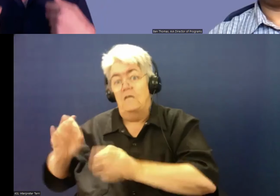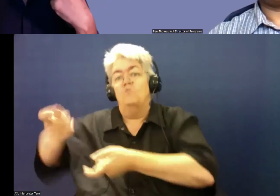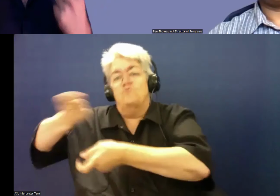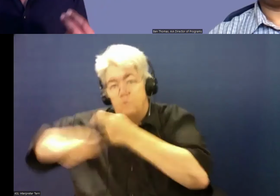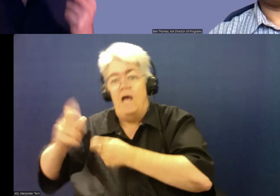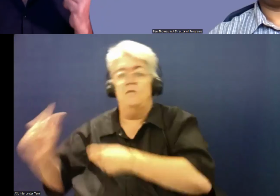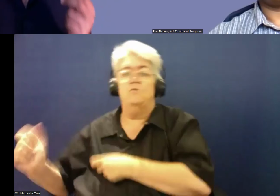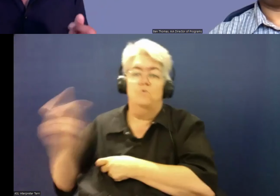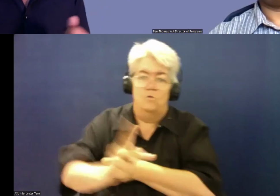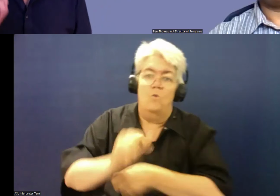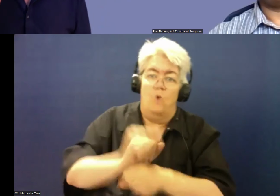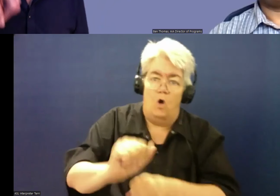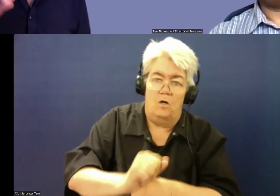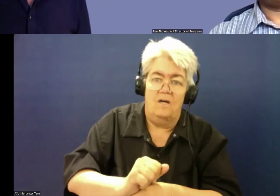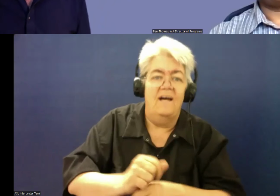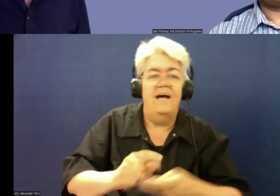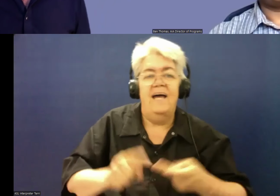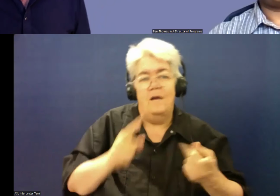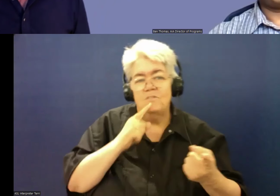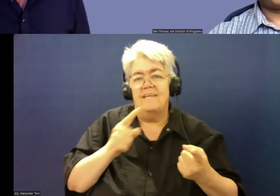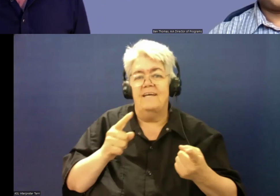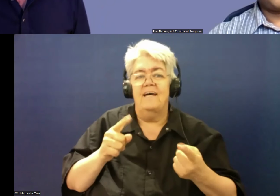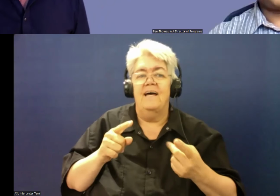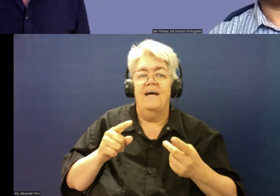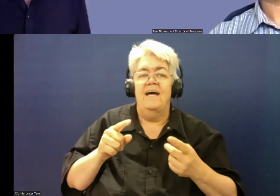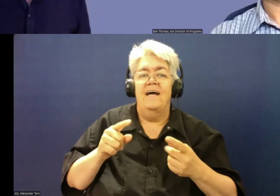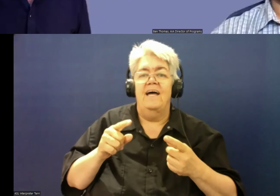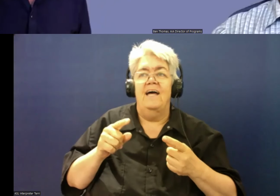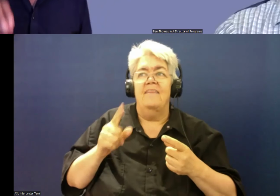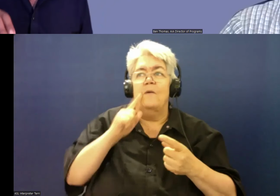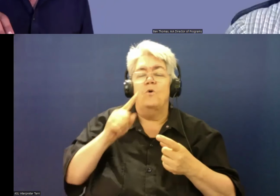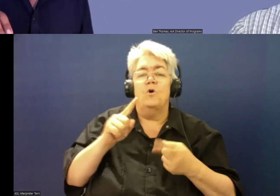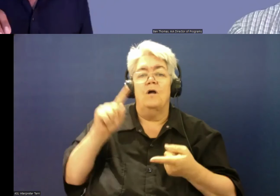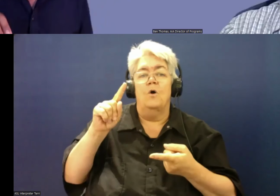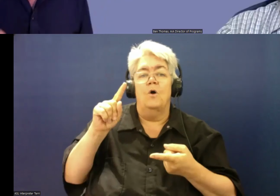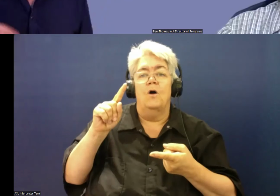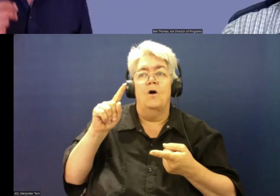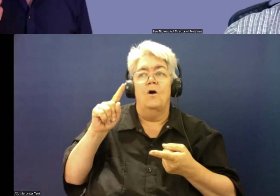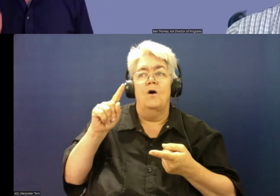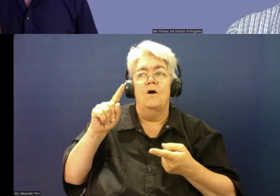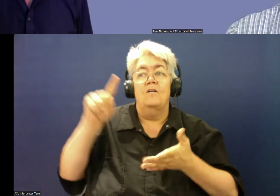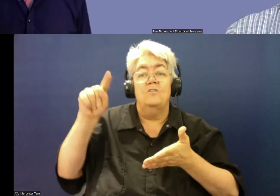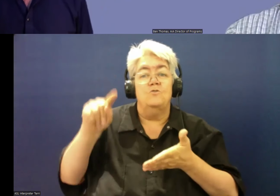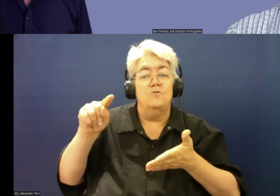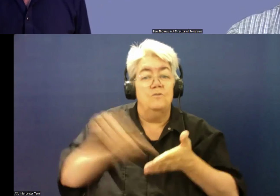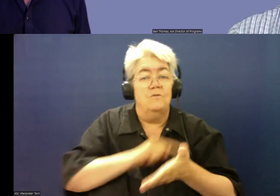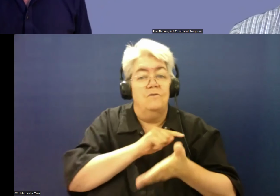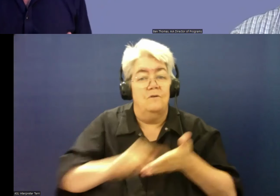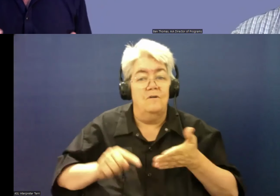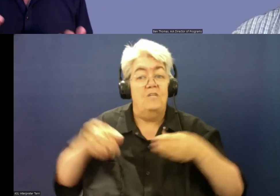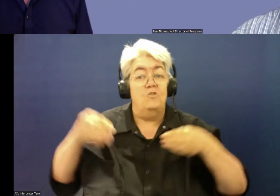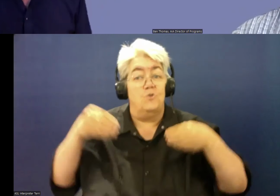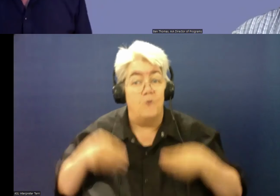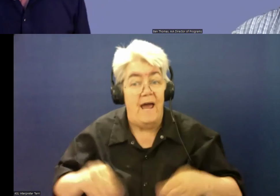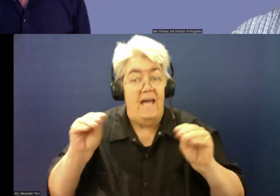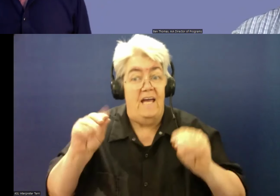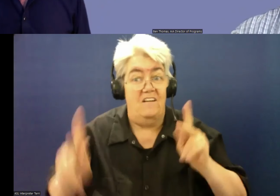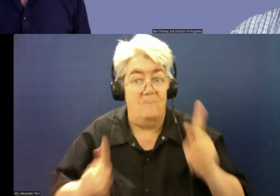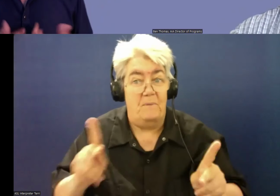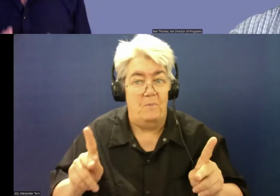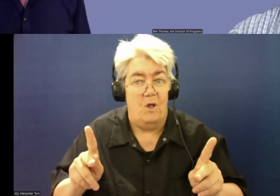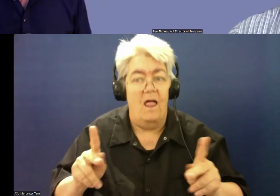it was an exercise in response to the abolition in trade in insane people. It wasn't really an exercise in how to treat